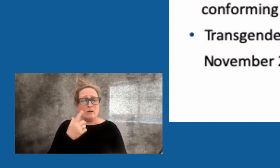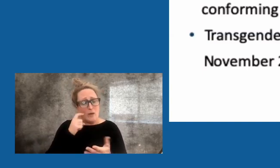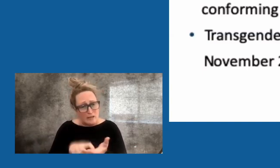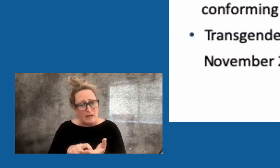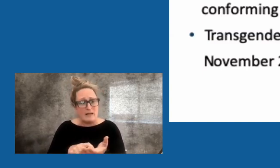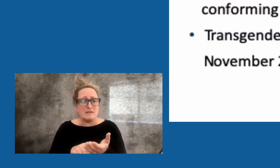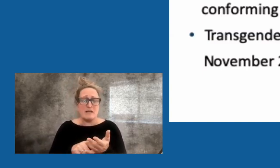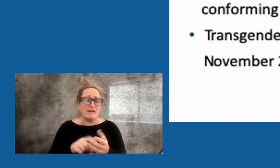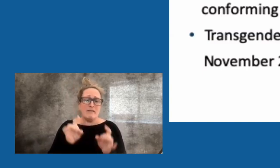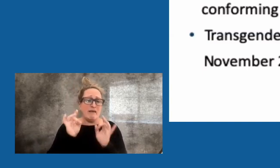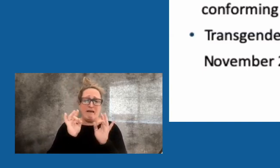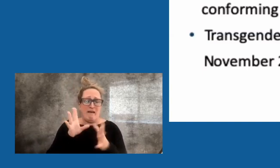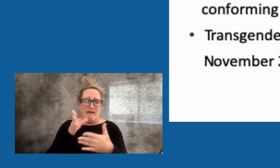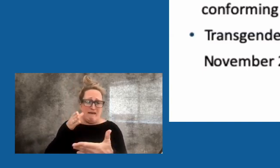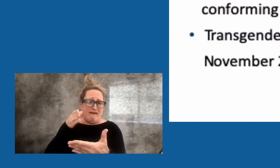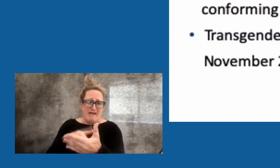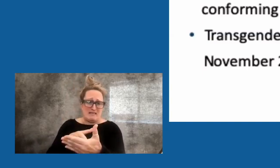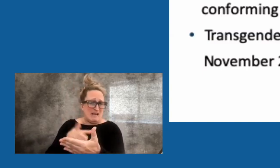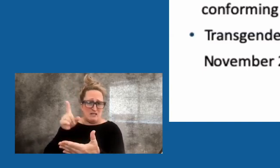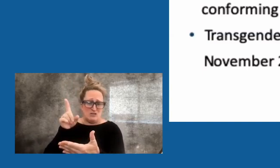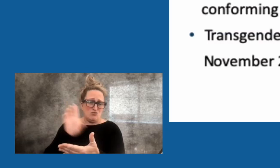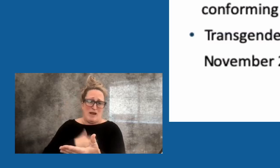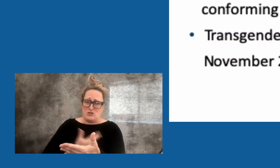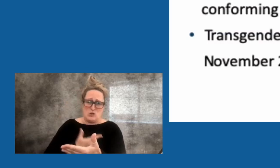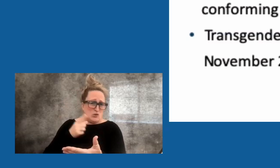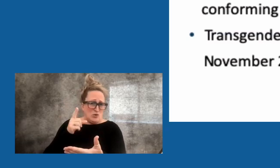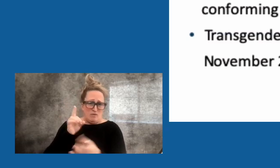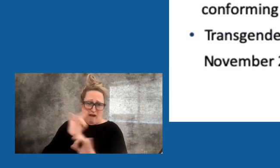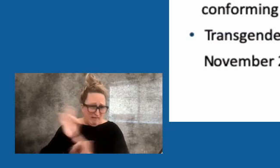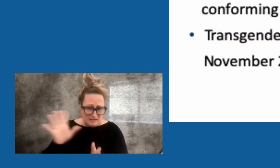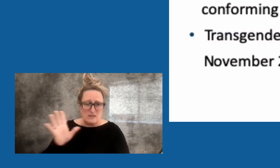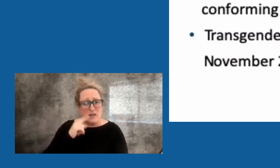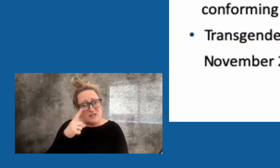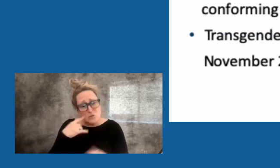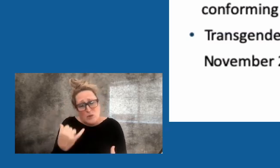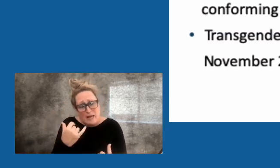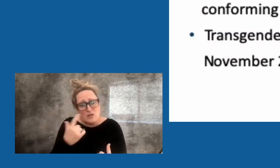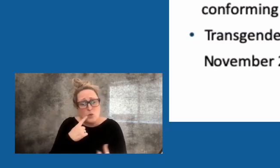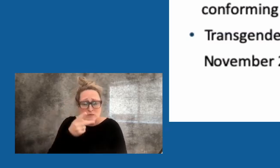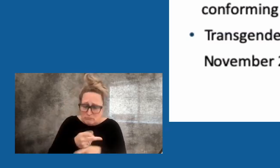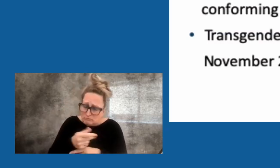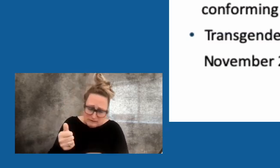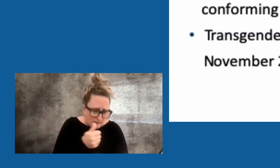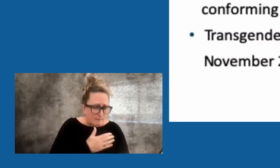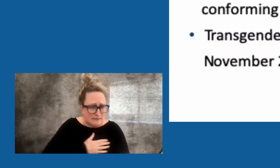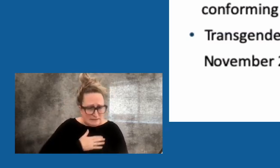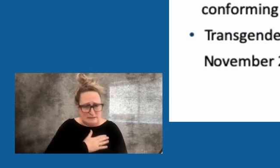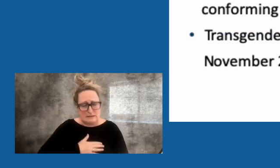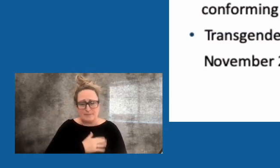recognize the anti-trans violence and the murder. This is what the day is about. So really self-care, take care of yourself. We